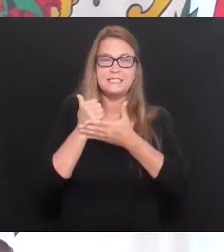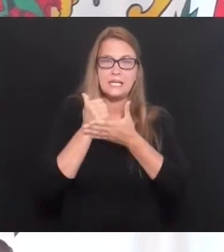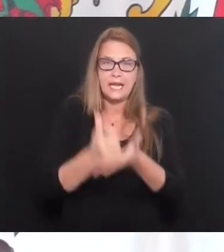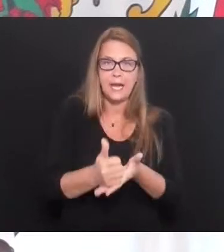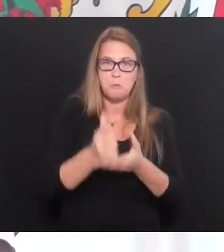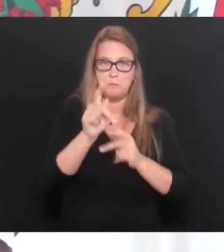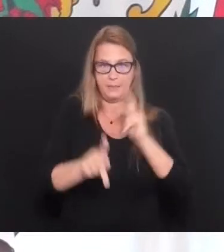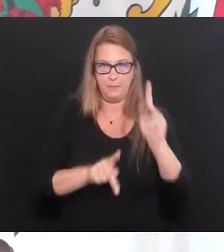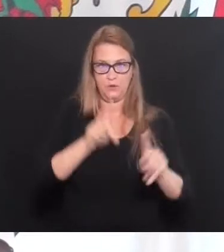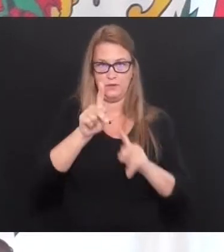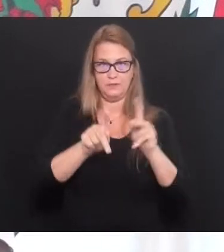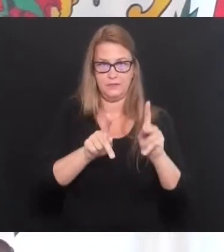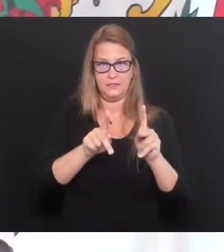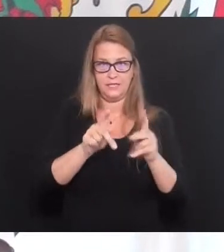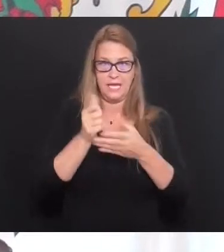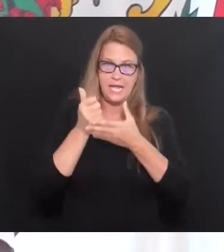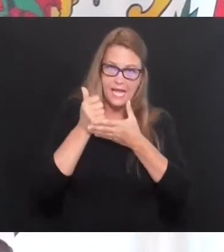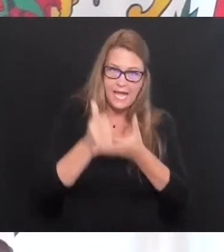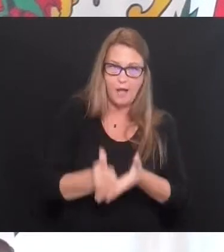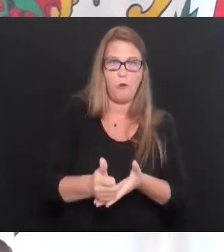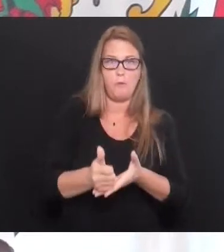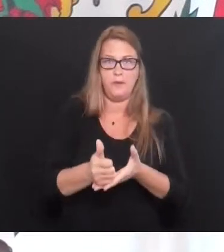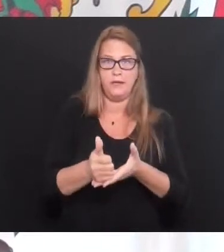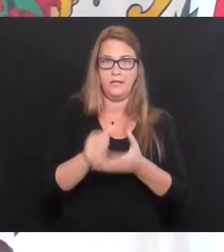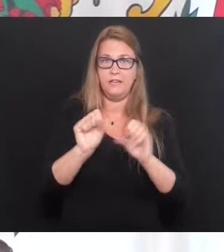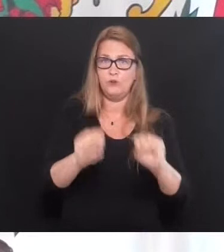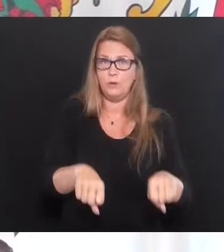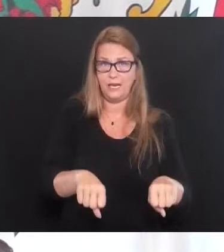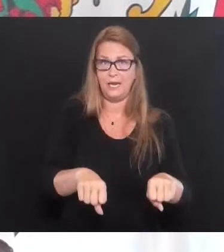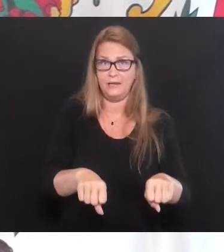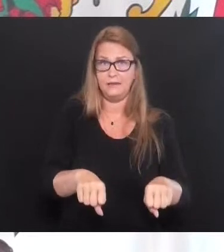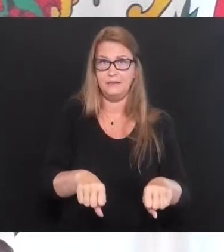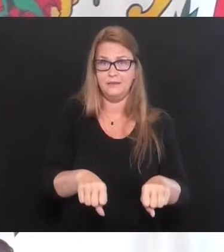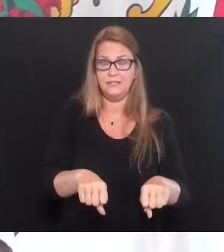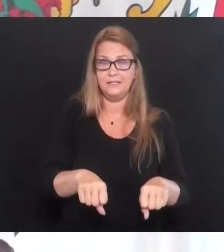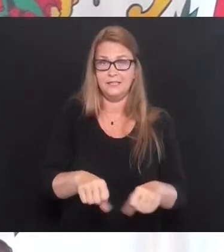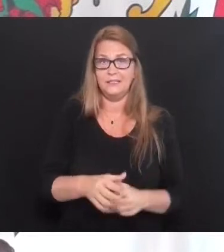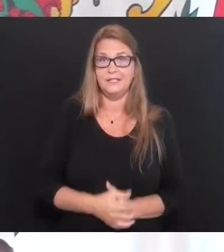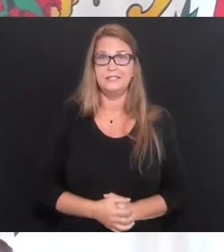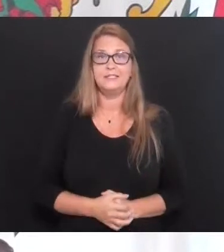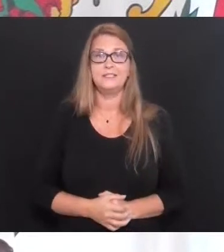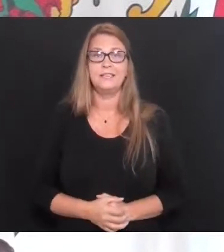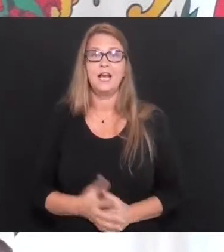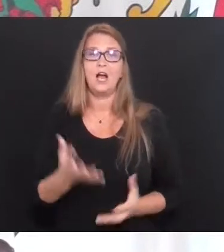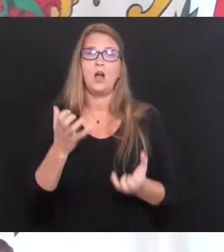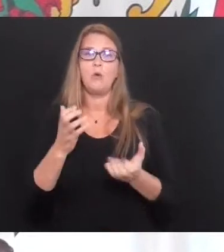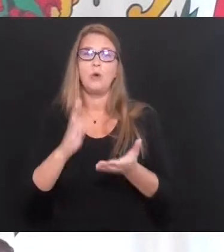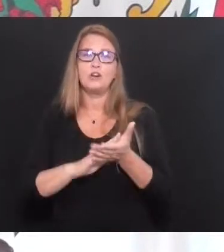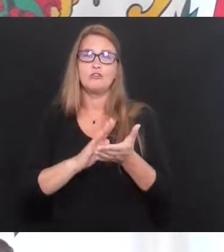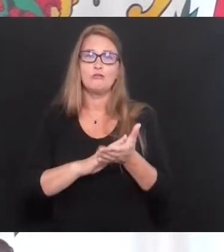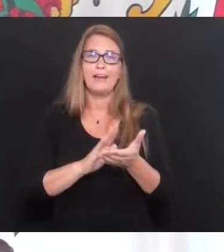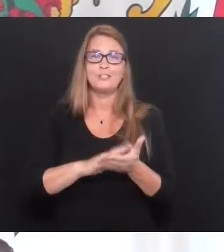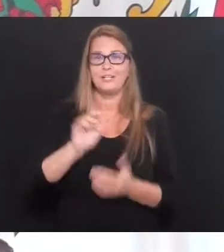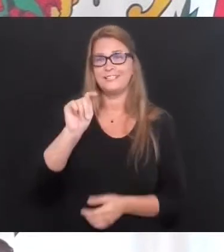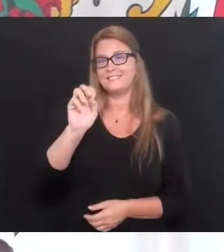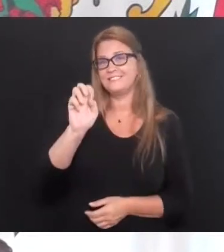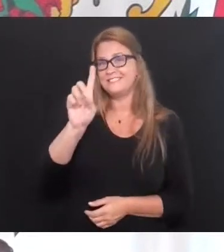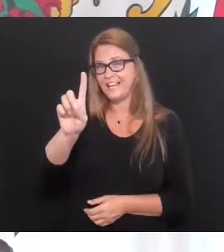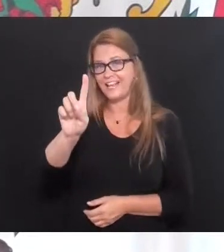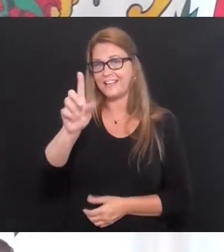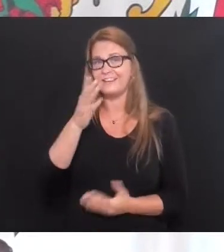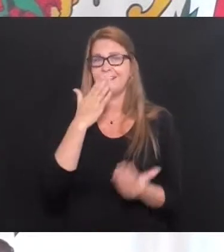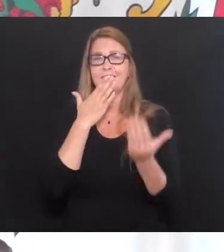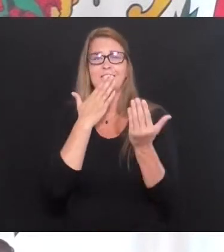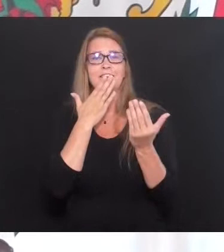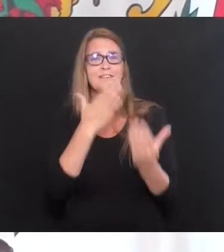people in every way if we possibly can. So with all that, I congratulate Ted. I thank him for his